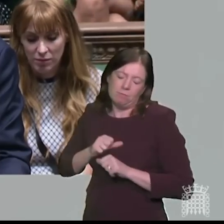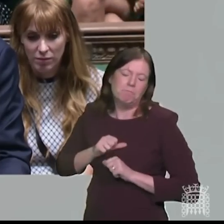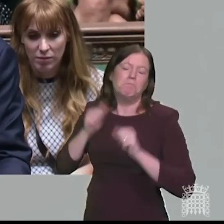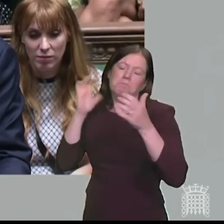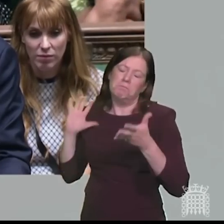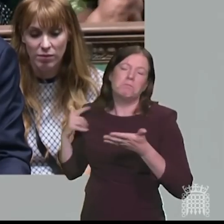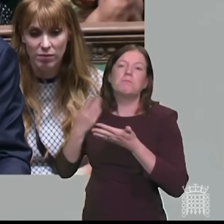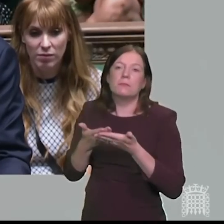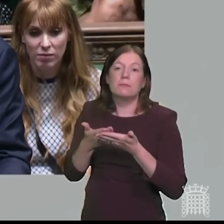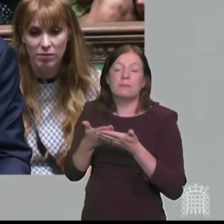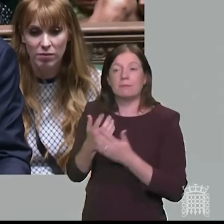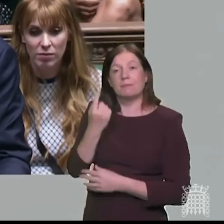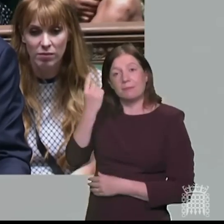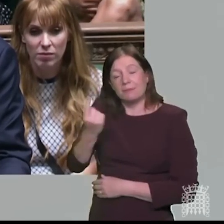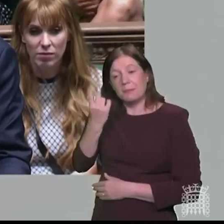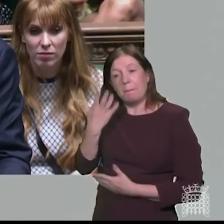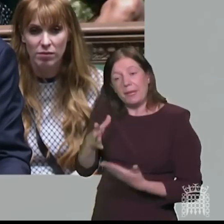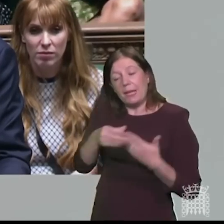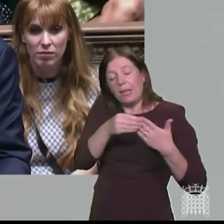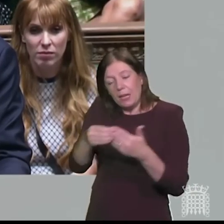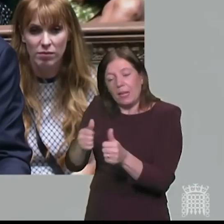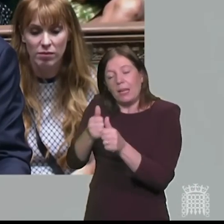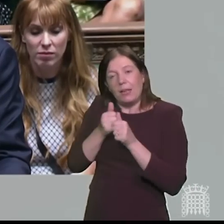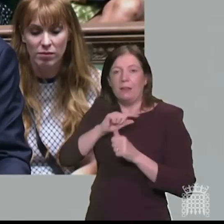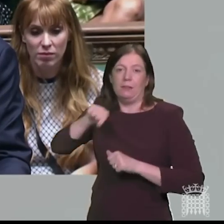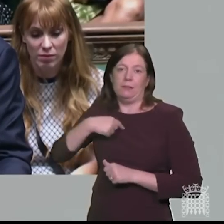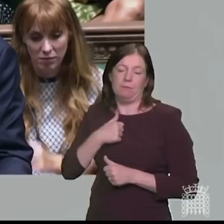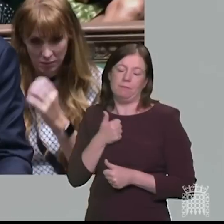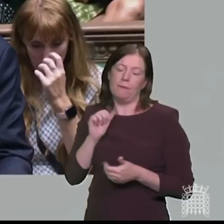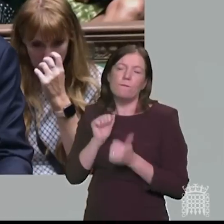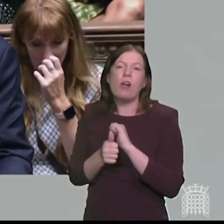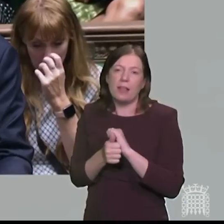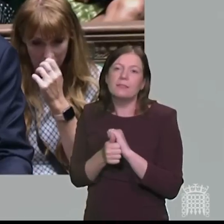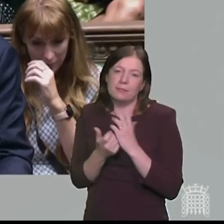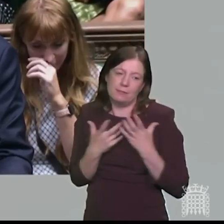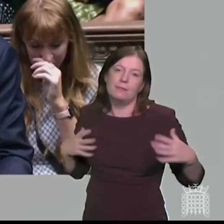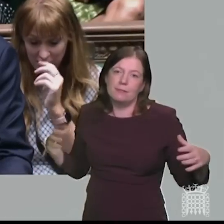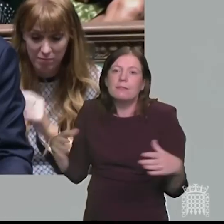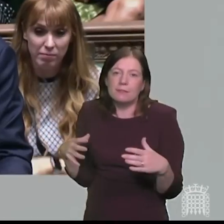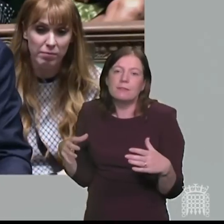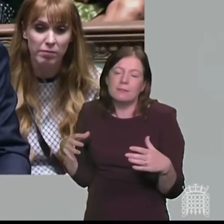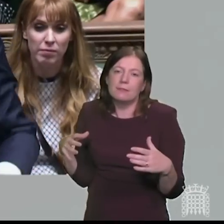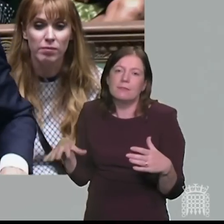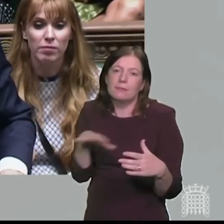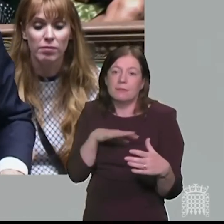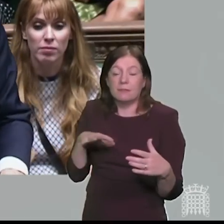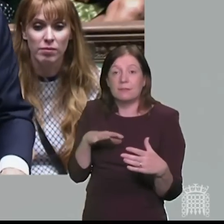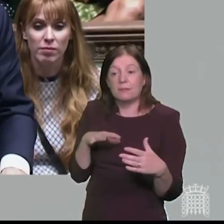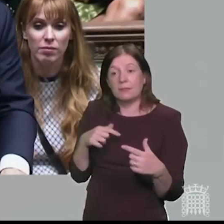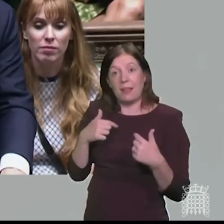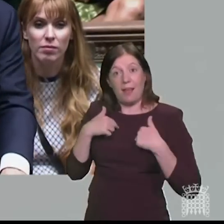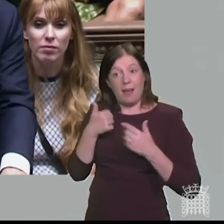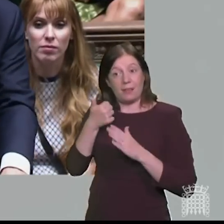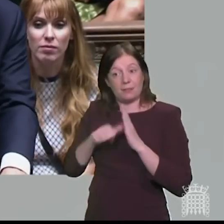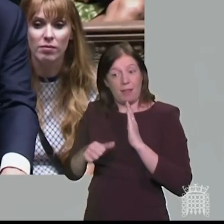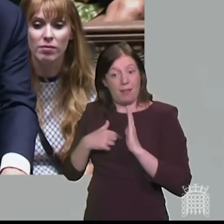word. Margaret provided guidance, leadership and loyal friendship to so many in the Labour movement. And it wasn't long after I